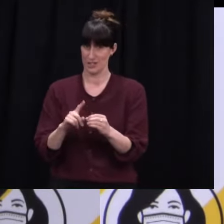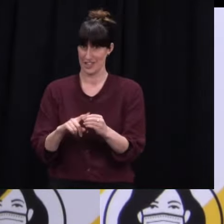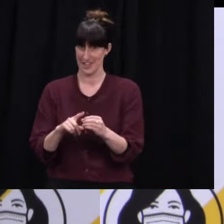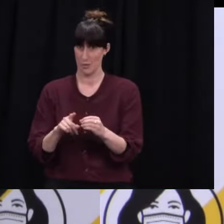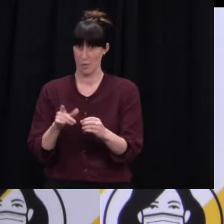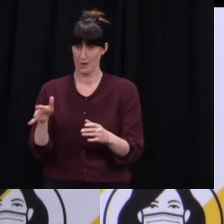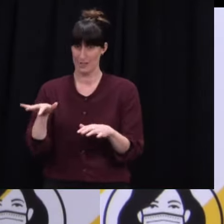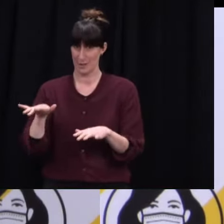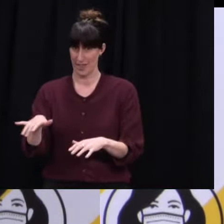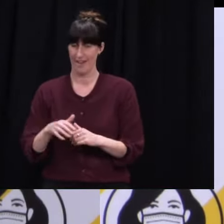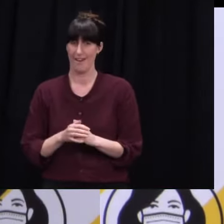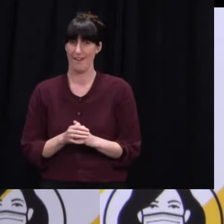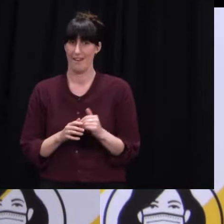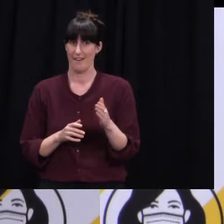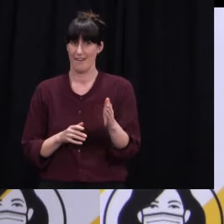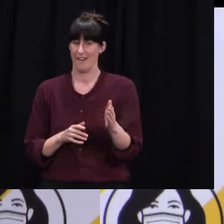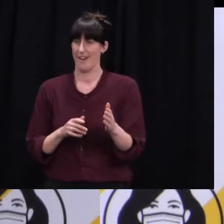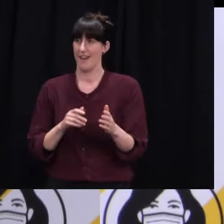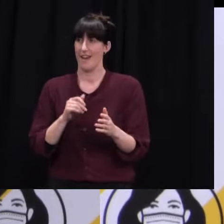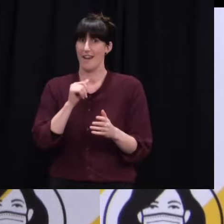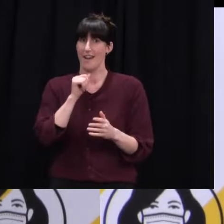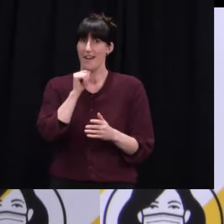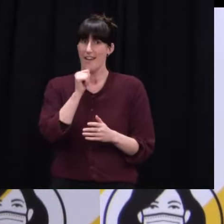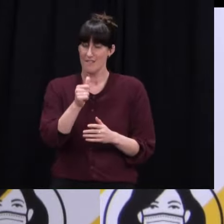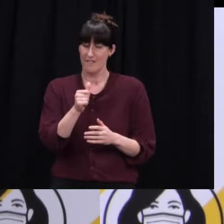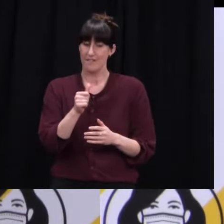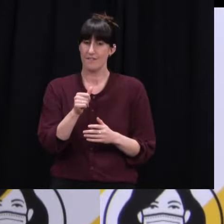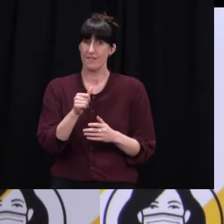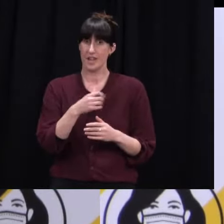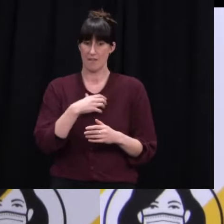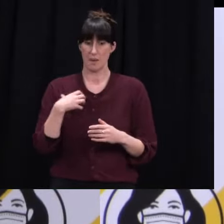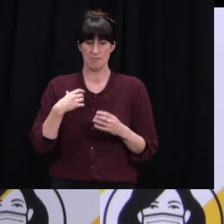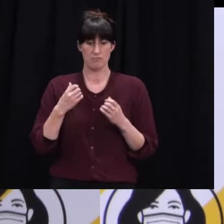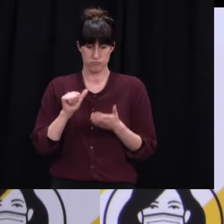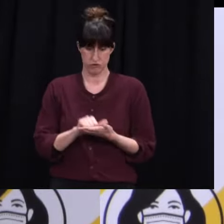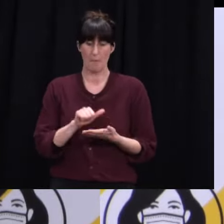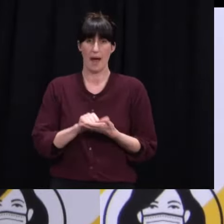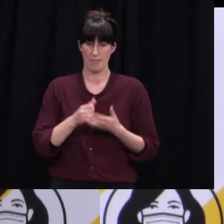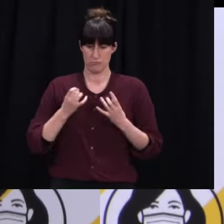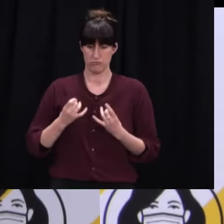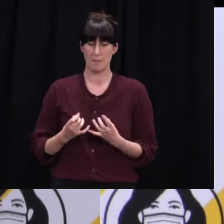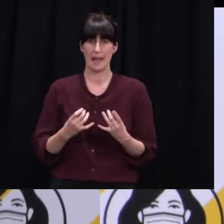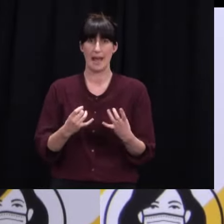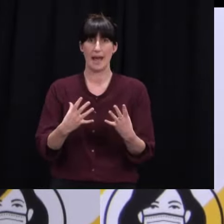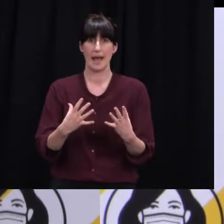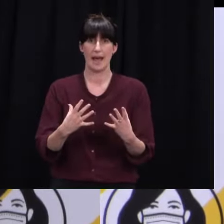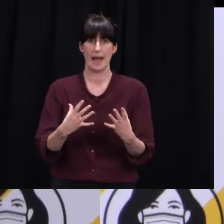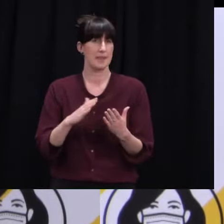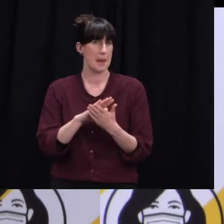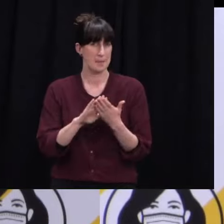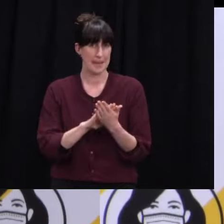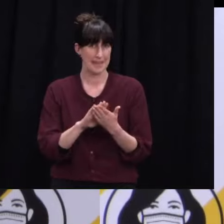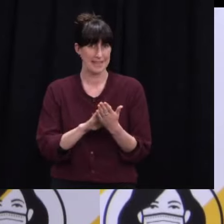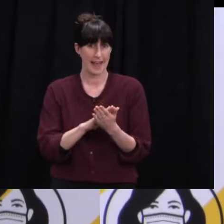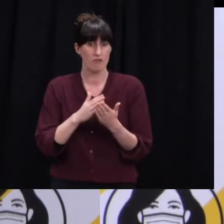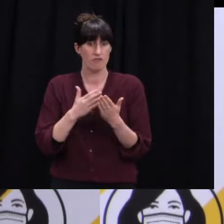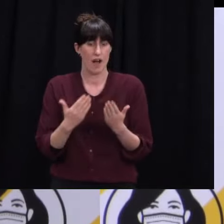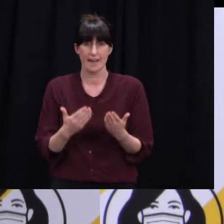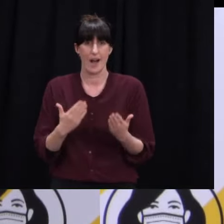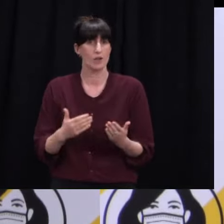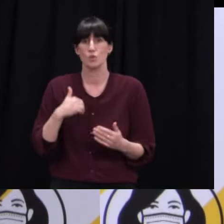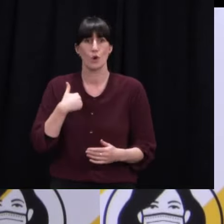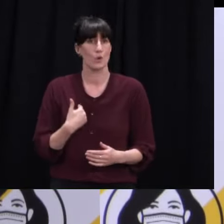If you had properly prepared for this outbreak, would it be the case that you're training on-the-job contact tracers right now? No,